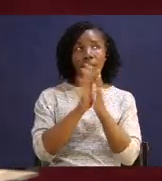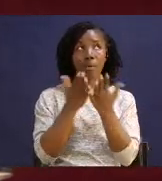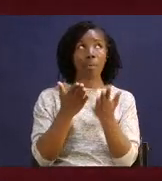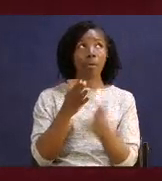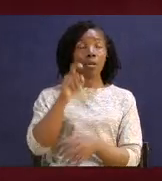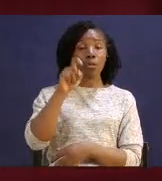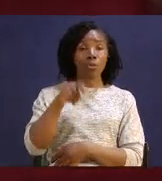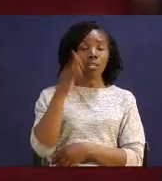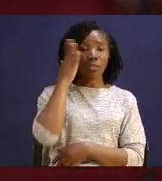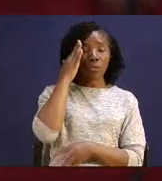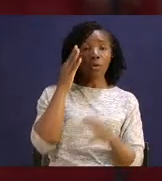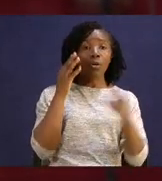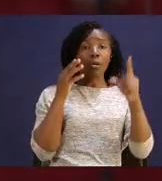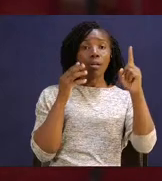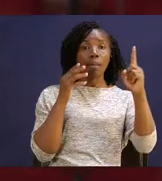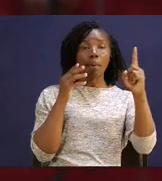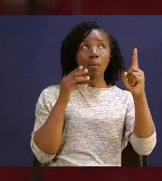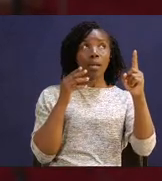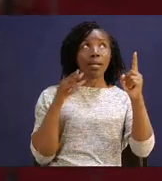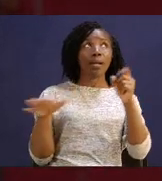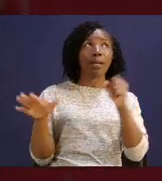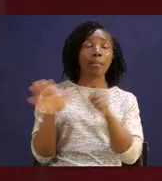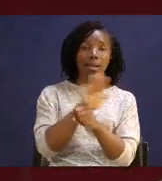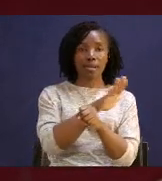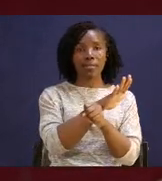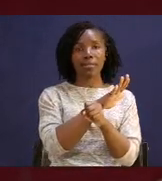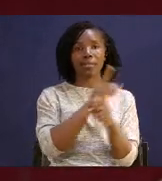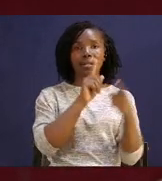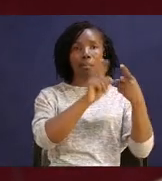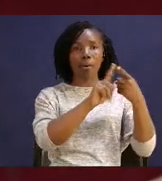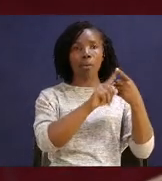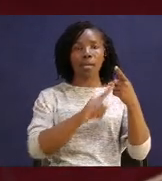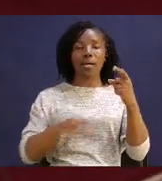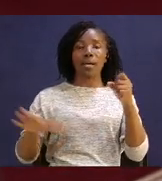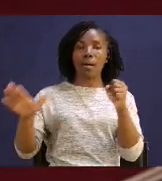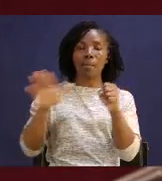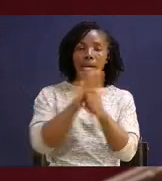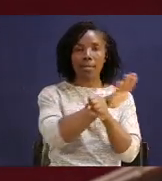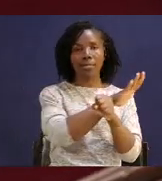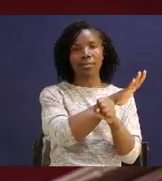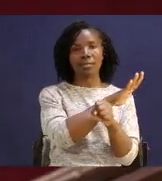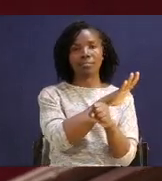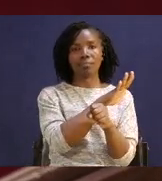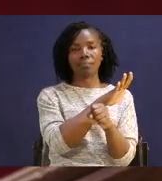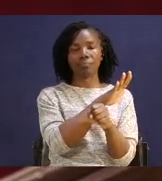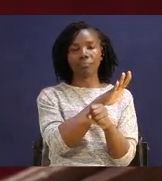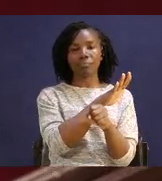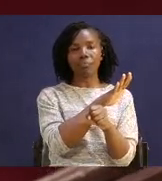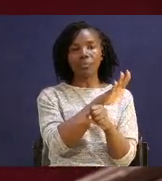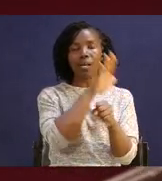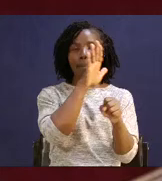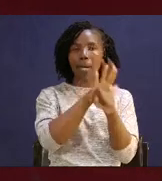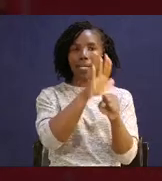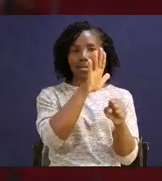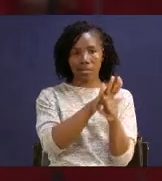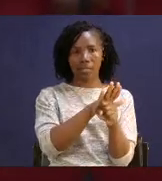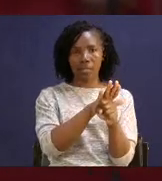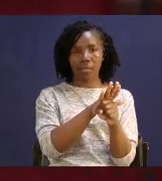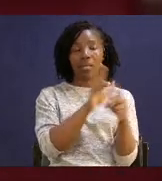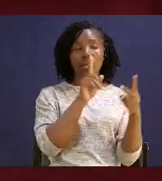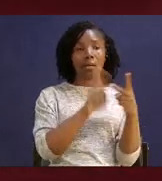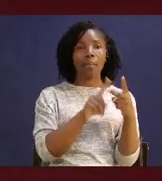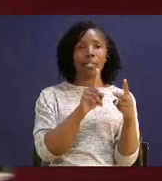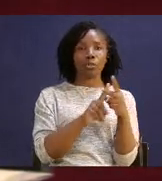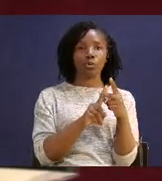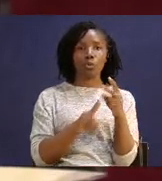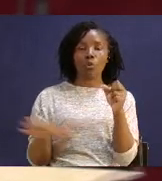about. There are three words. Number one, abundance. Tell your neighbor, abundance. The other word is